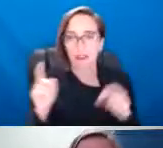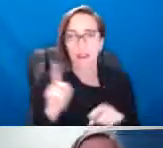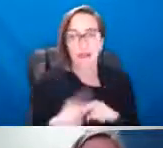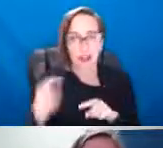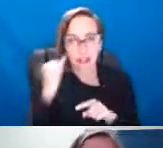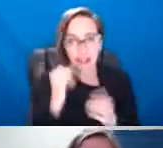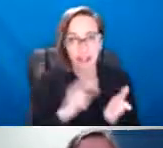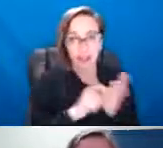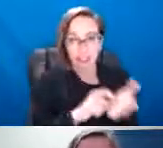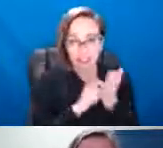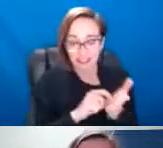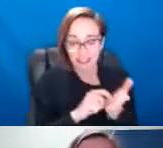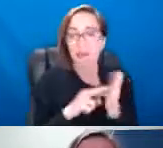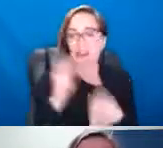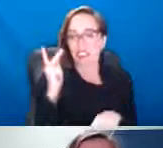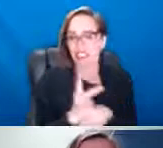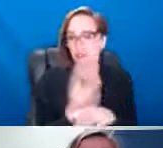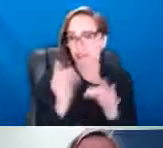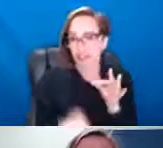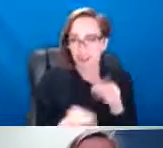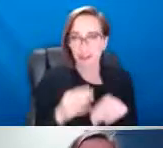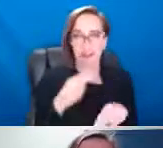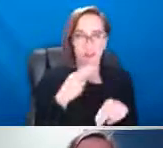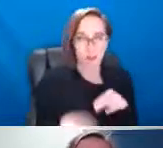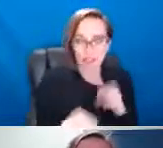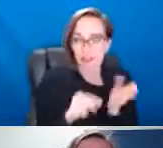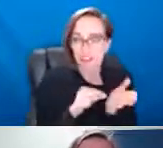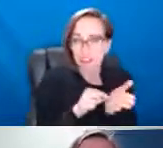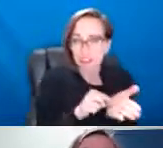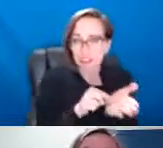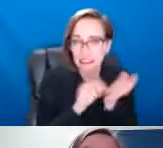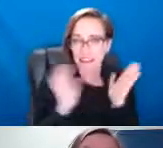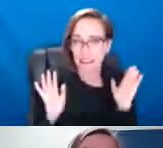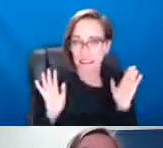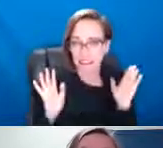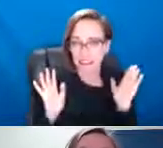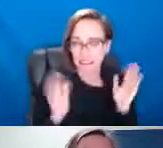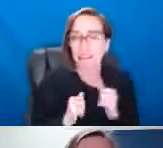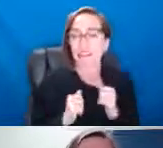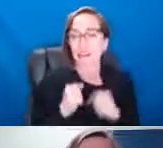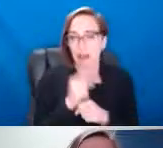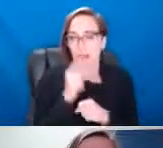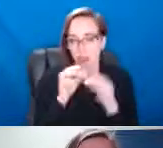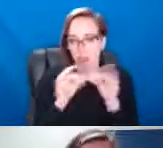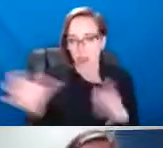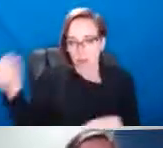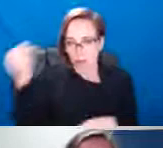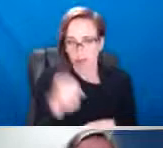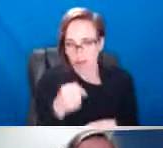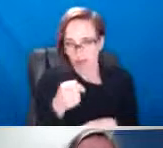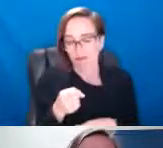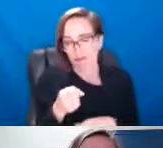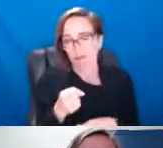brief, and you need to make sure that you have an interpreter brought in and you're getting the correct form of